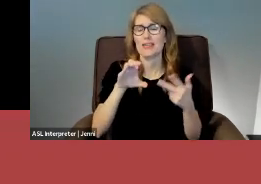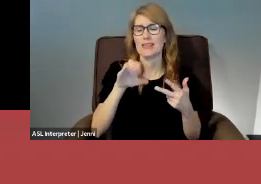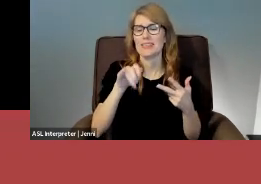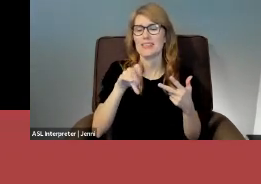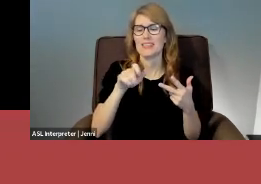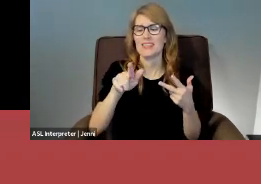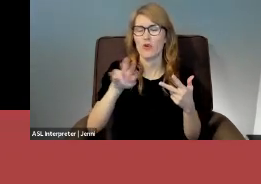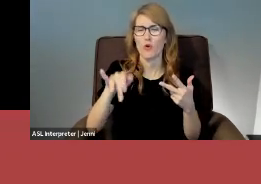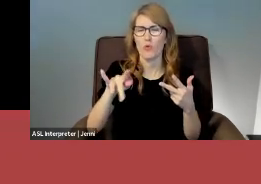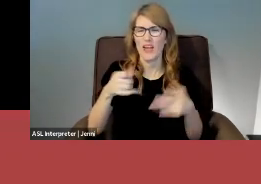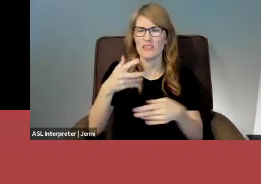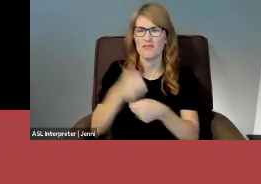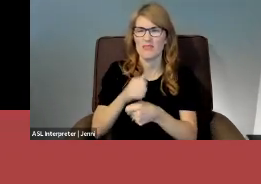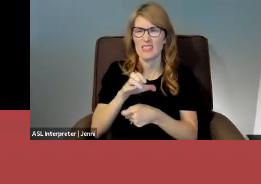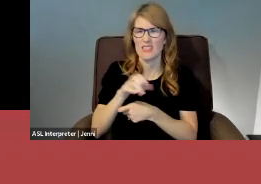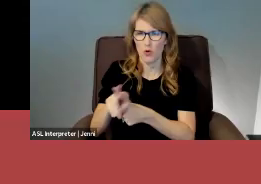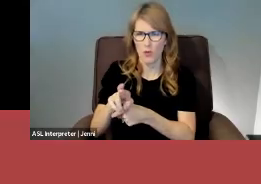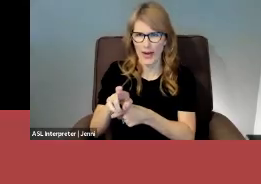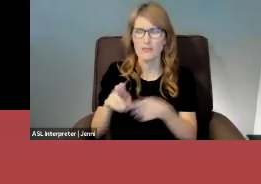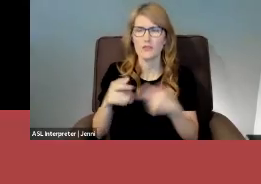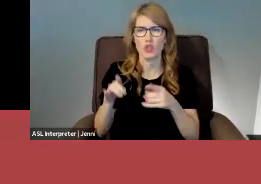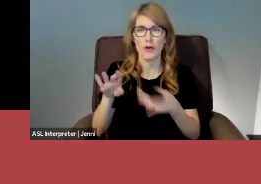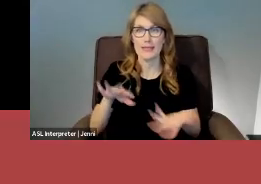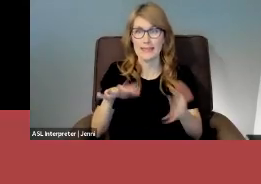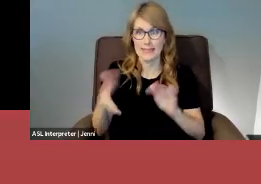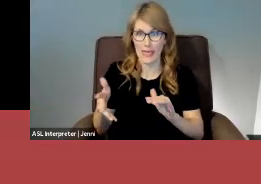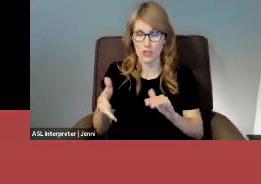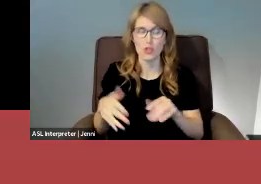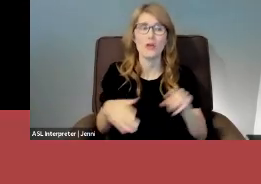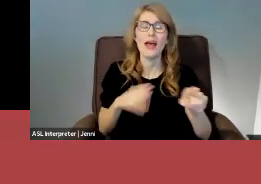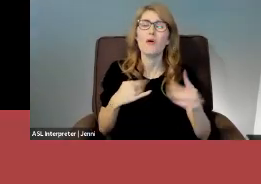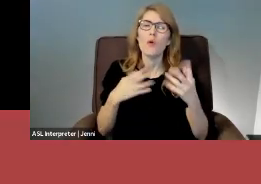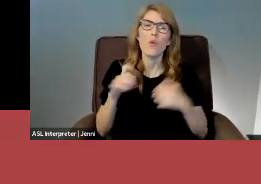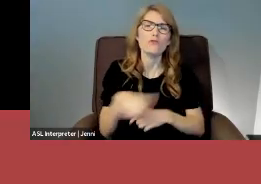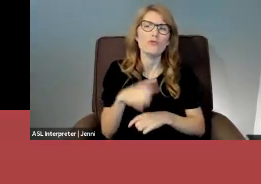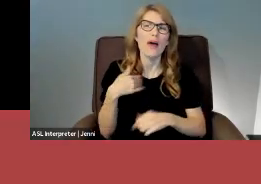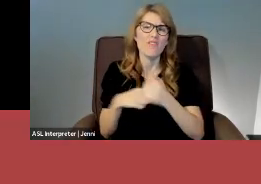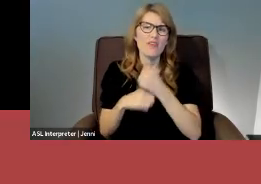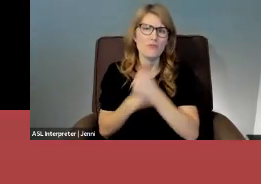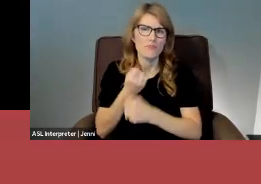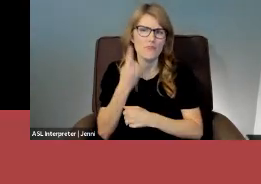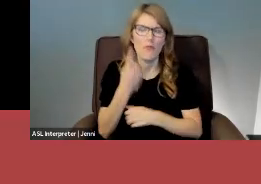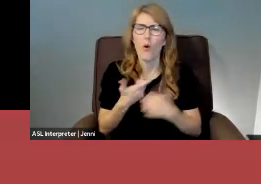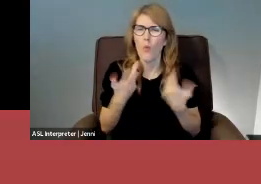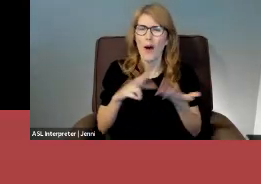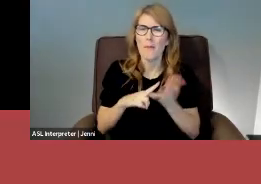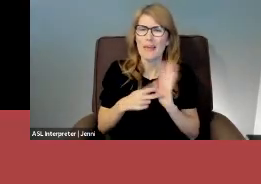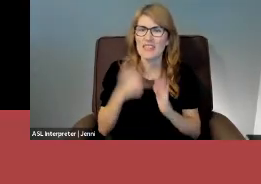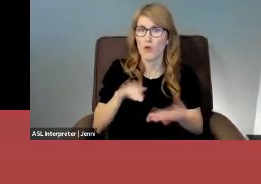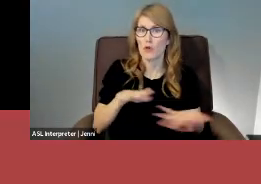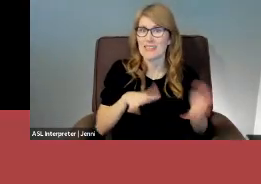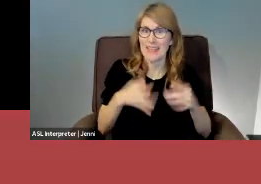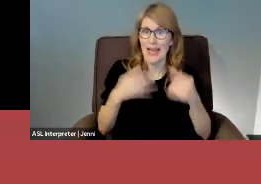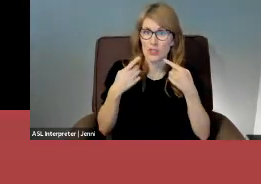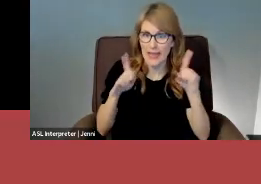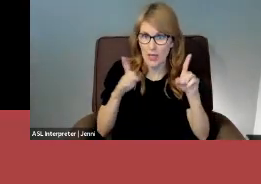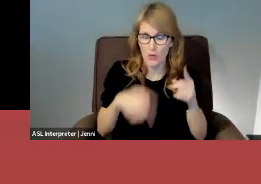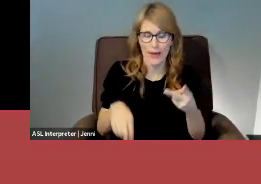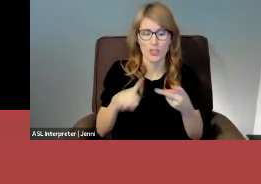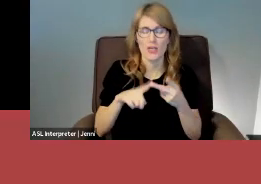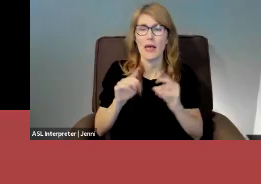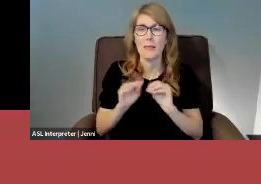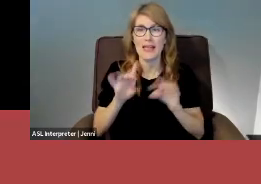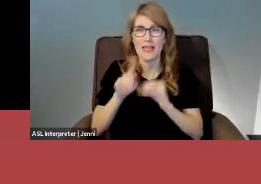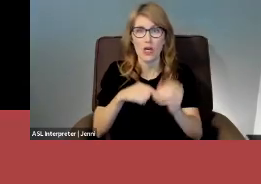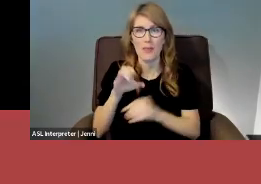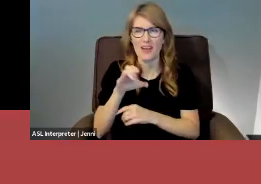disaster times, and we want you to gain a foundational understanding of what constitutes a disaster declaration, clarity on your civil rights in